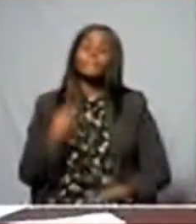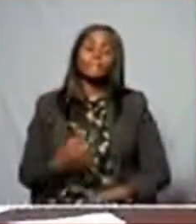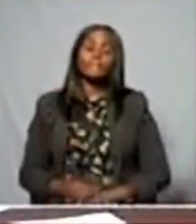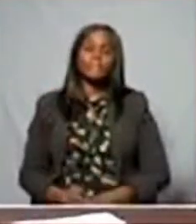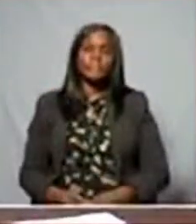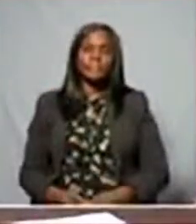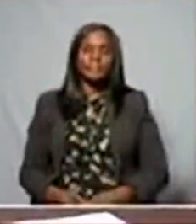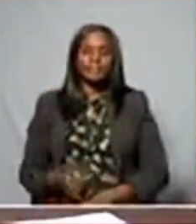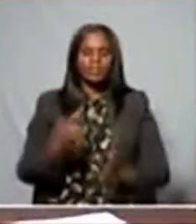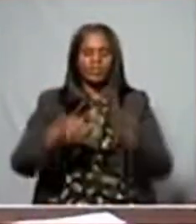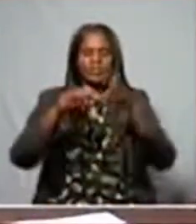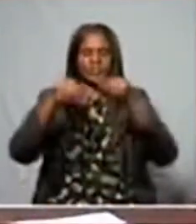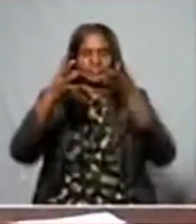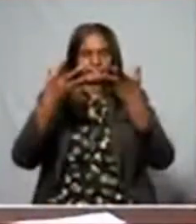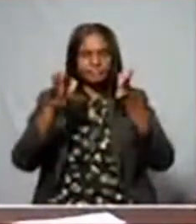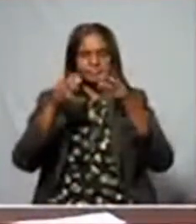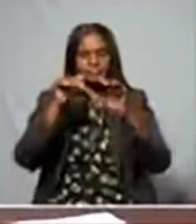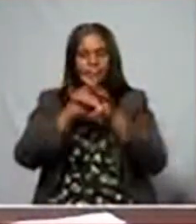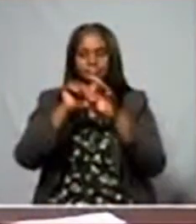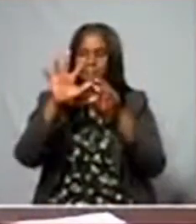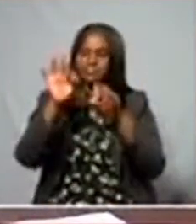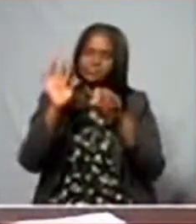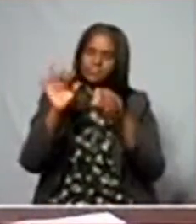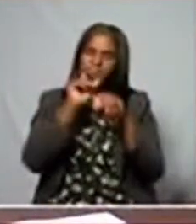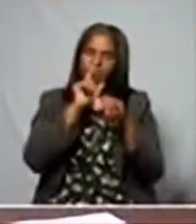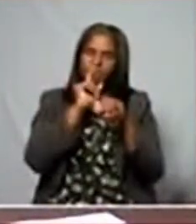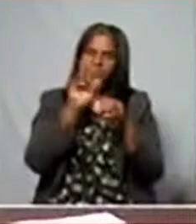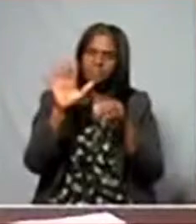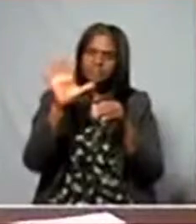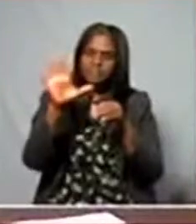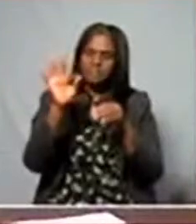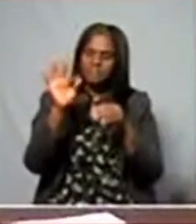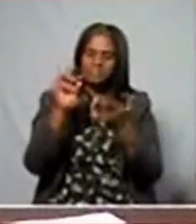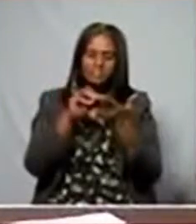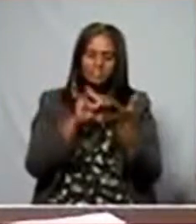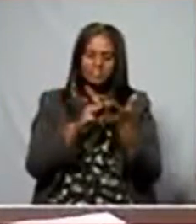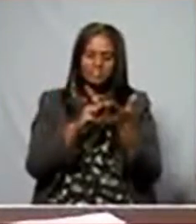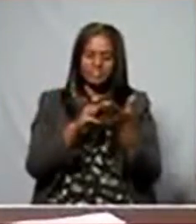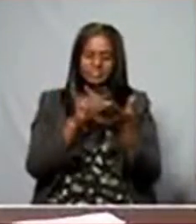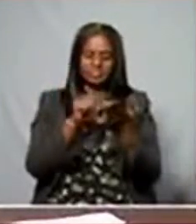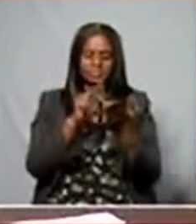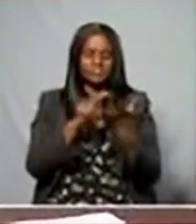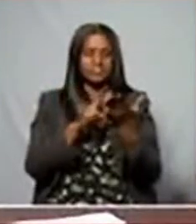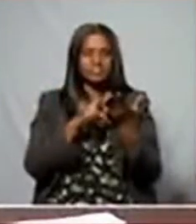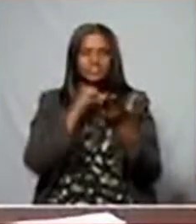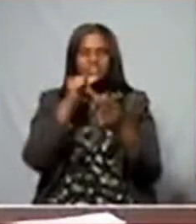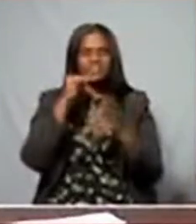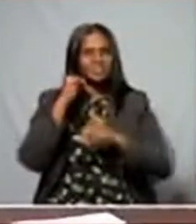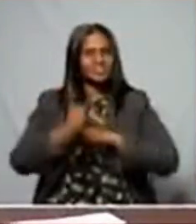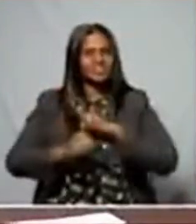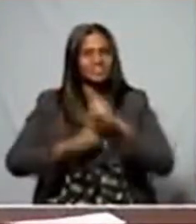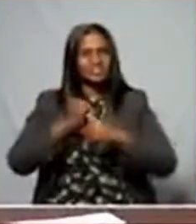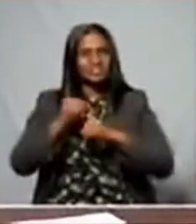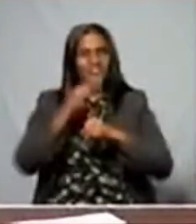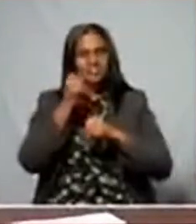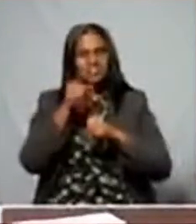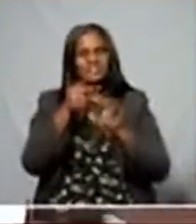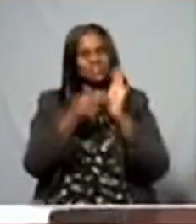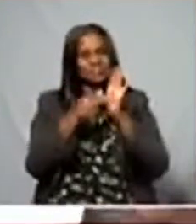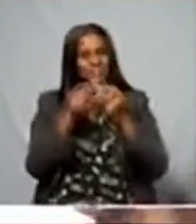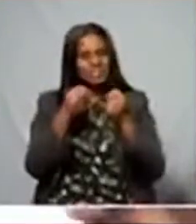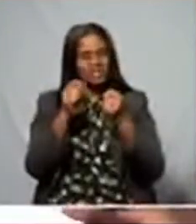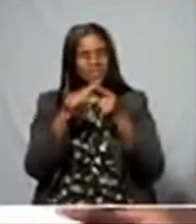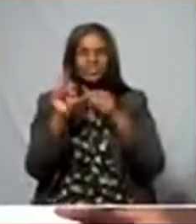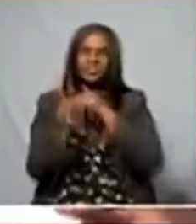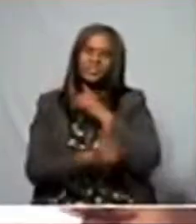What was it? Is 59, isn't it? 59 million. This is a report, so you should not struggle. That's why you show me trying to